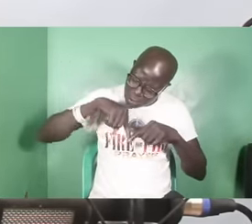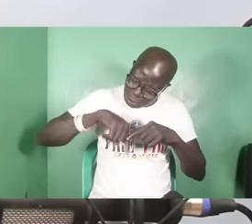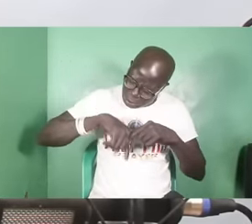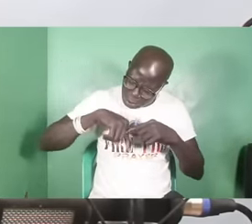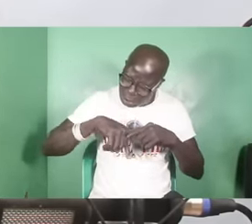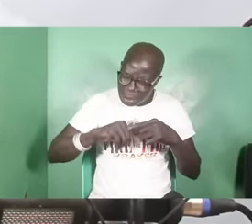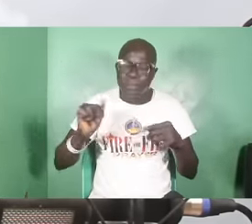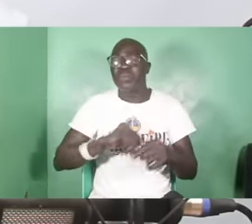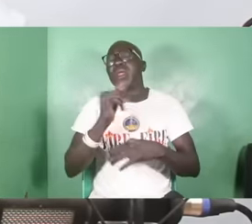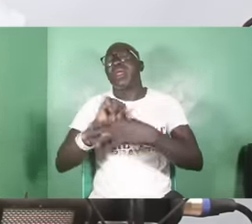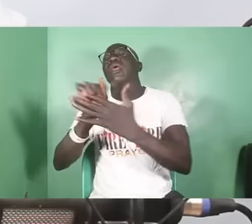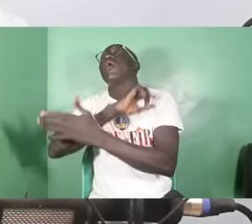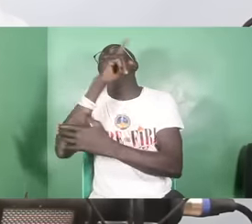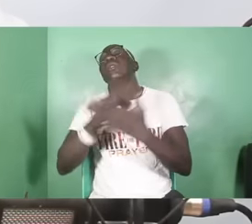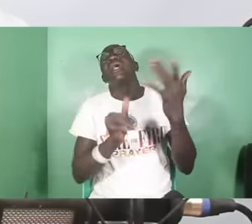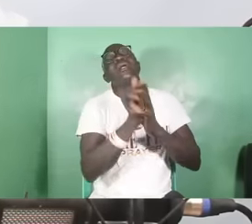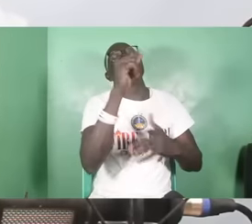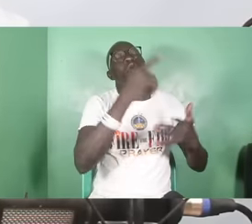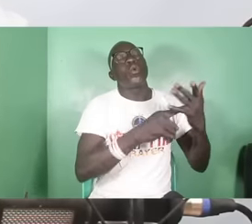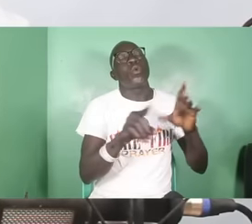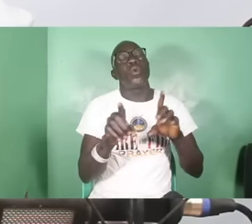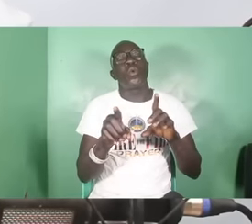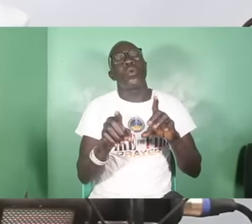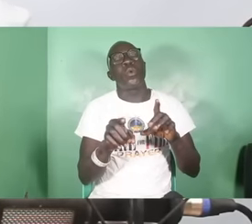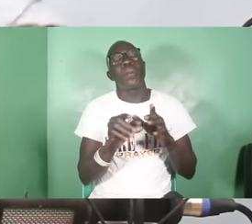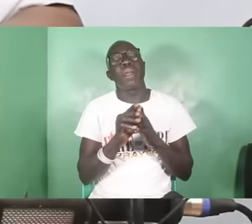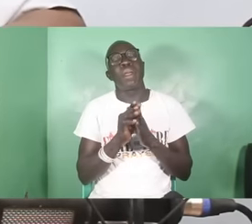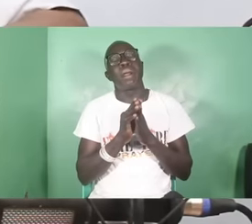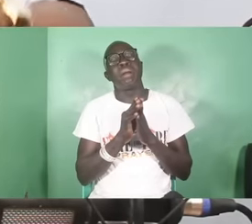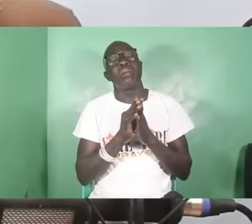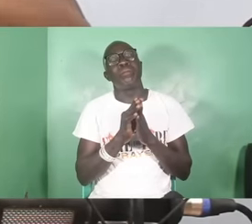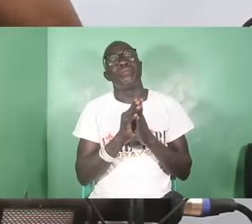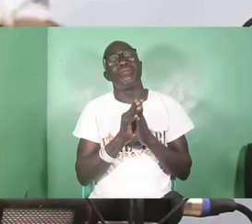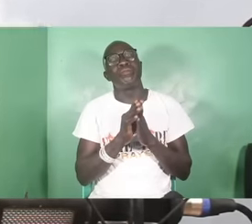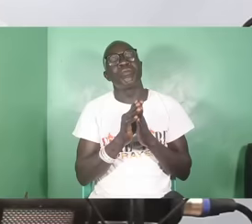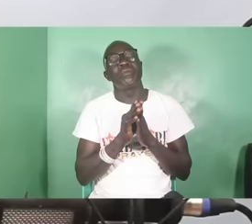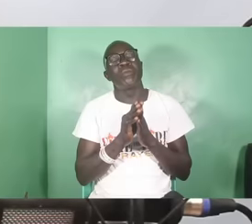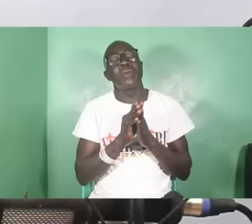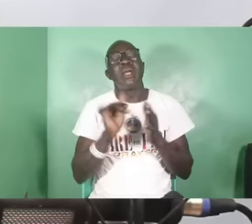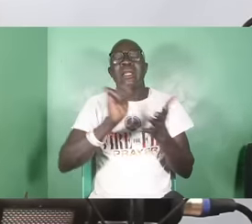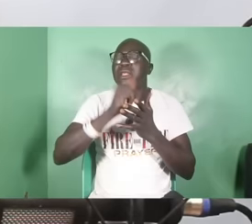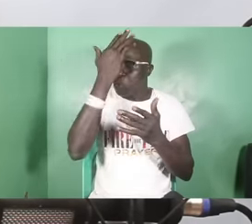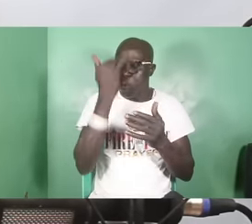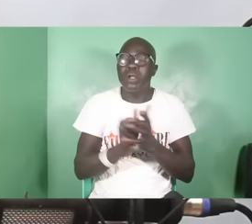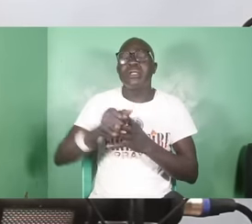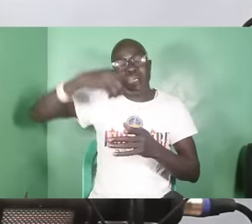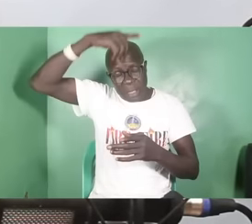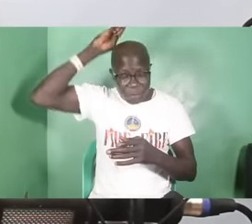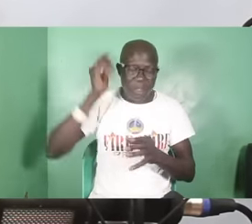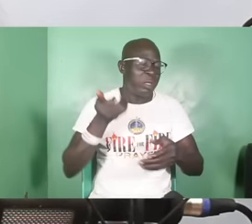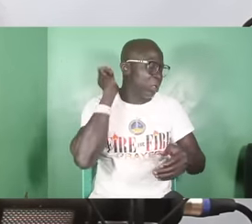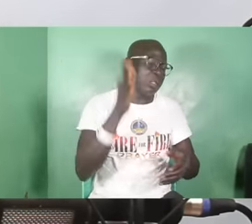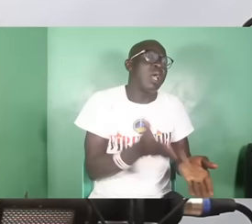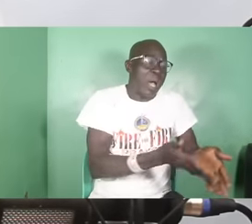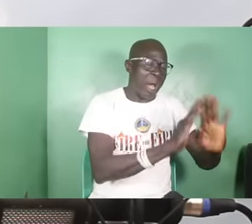sisin. Nitori ti o ti ti ti won so pe ki adapido fun laye no. What is that why they said David should allow them?